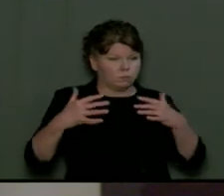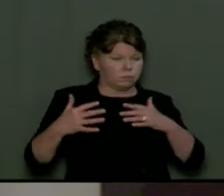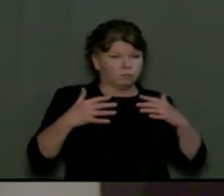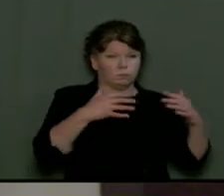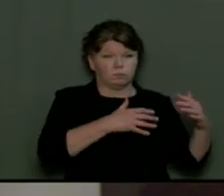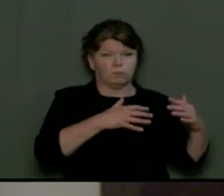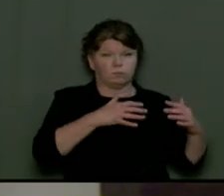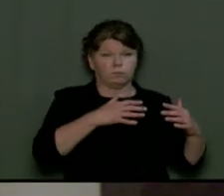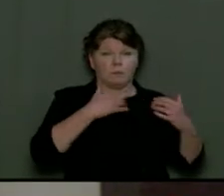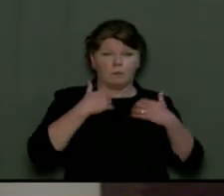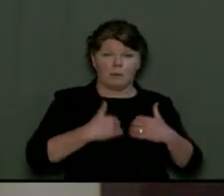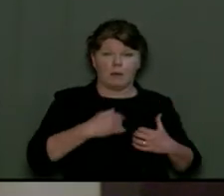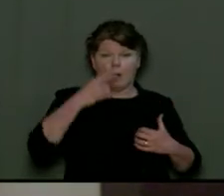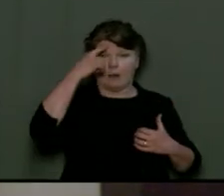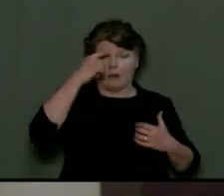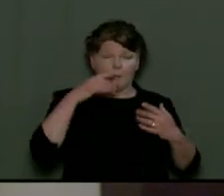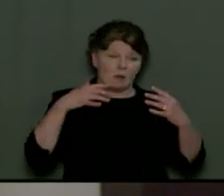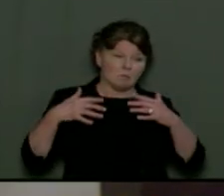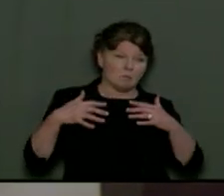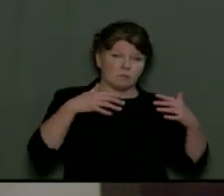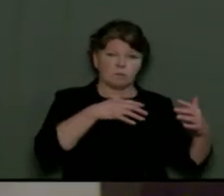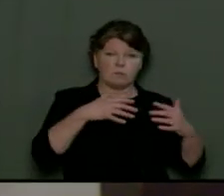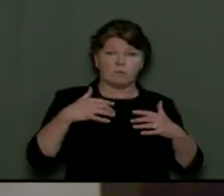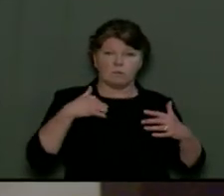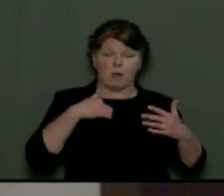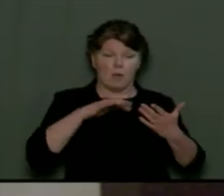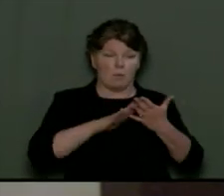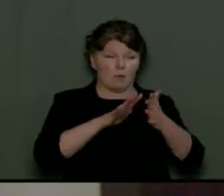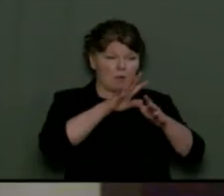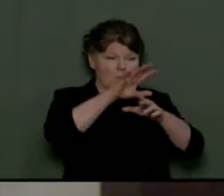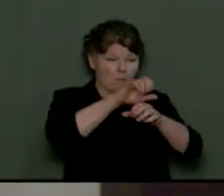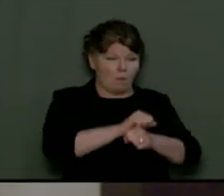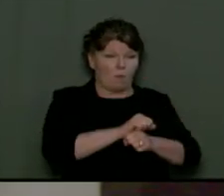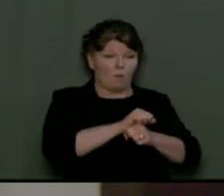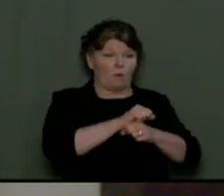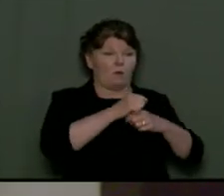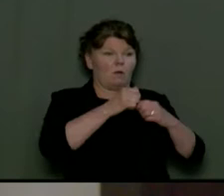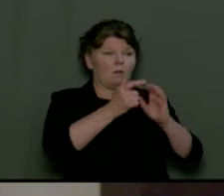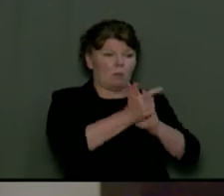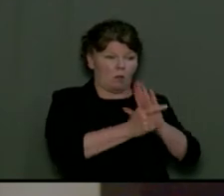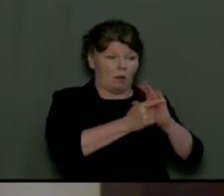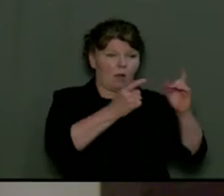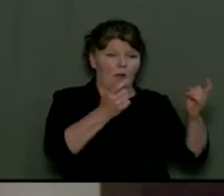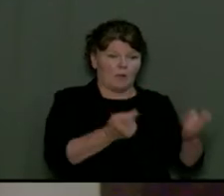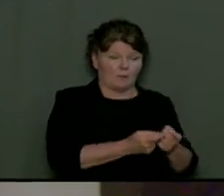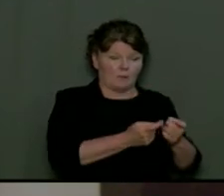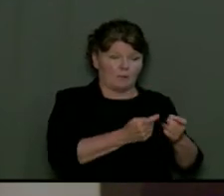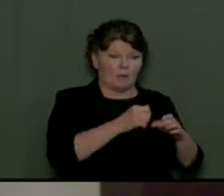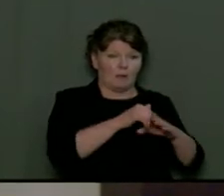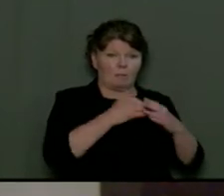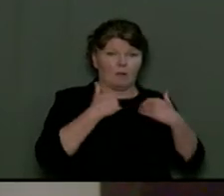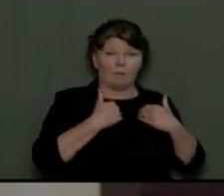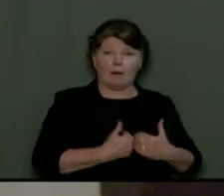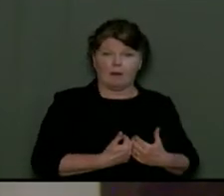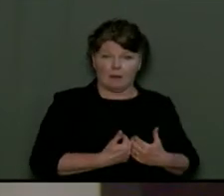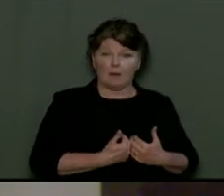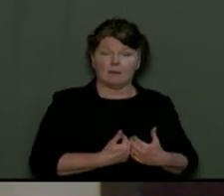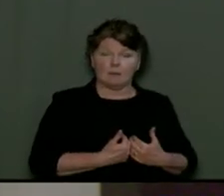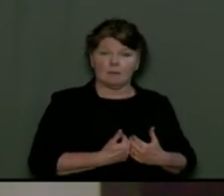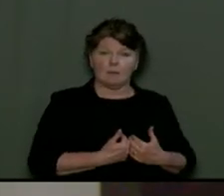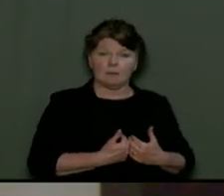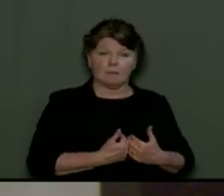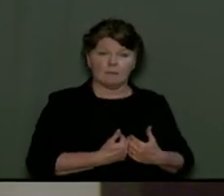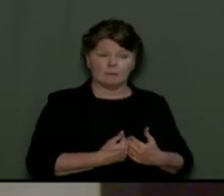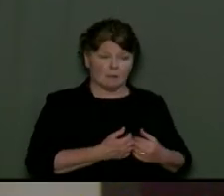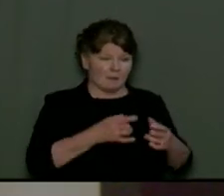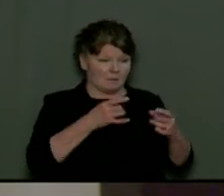my mind, and making me a captive to the law of sin that dwells in my members.